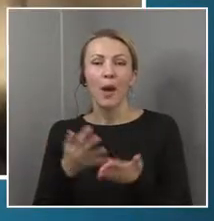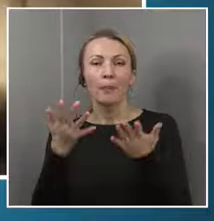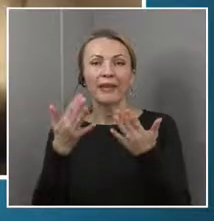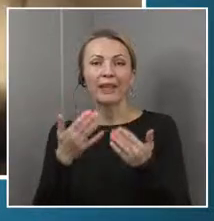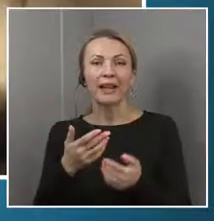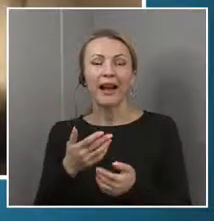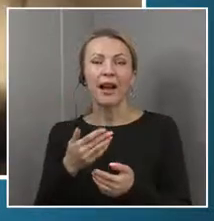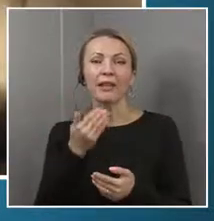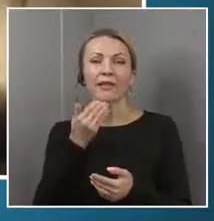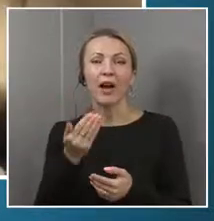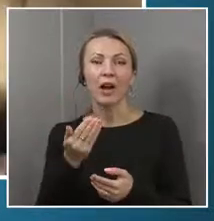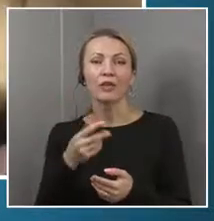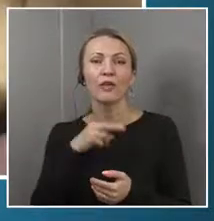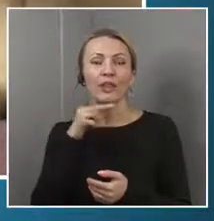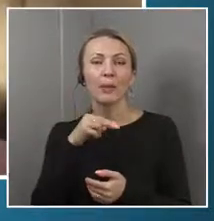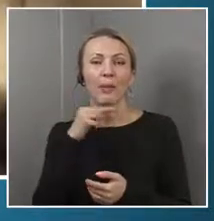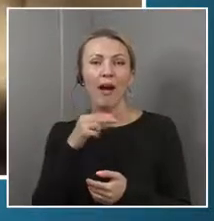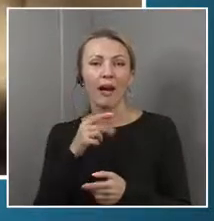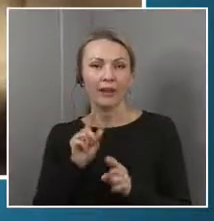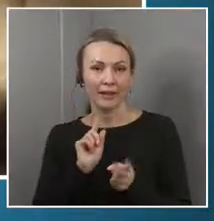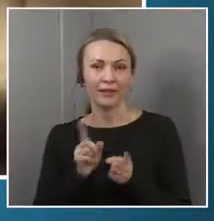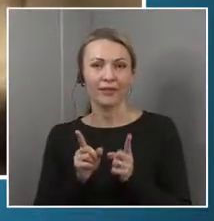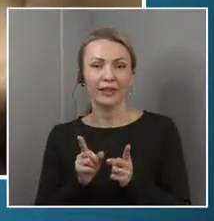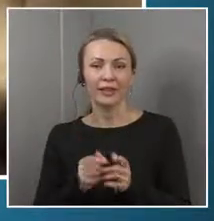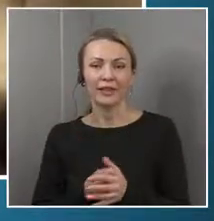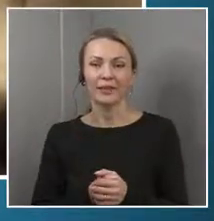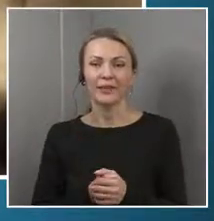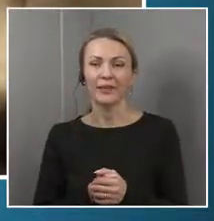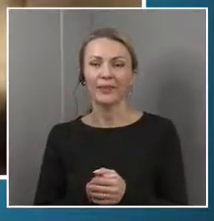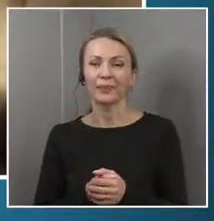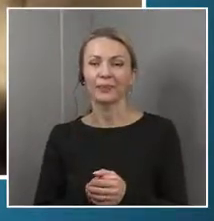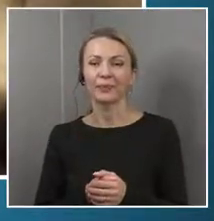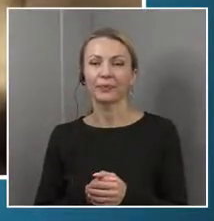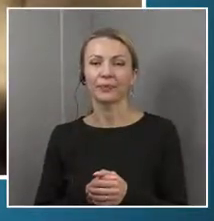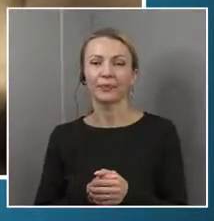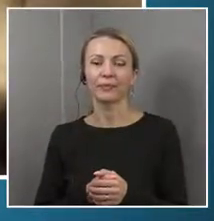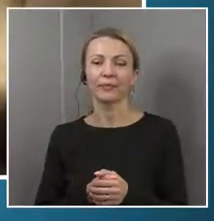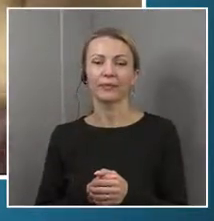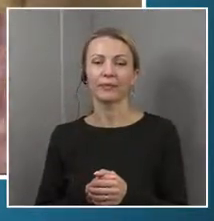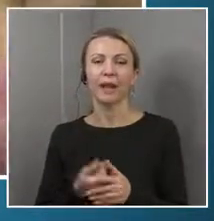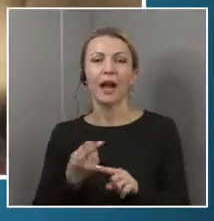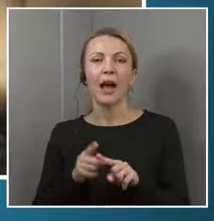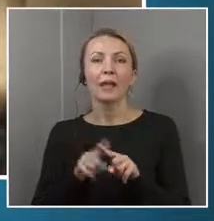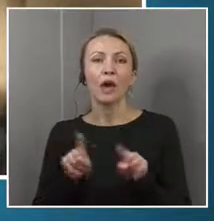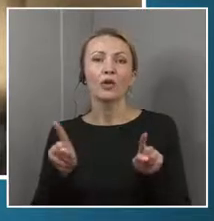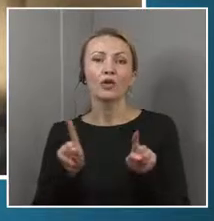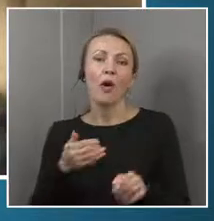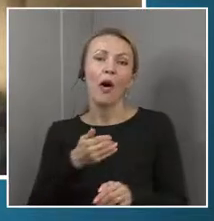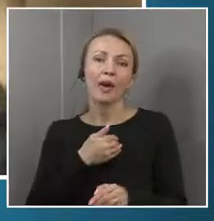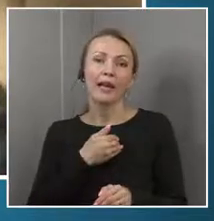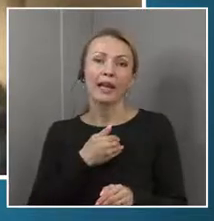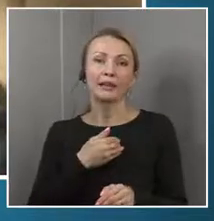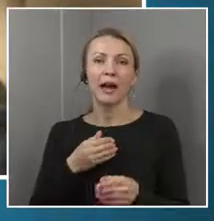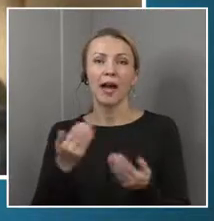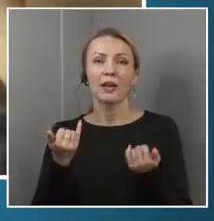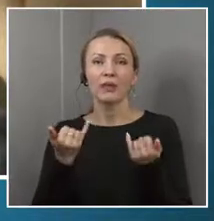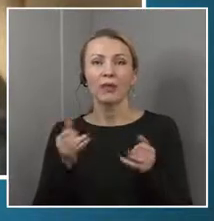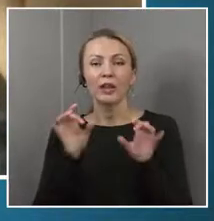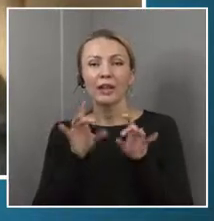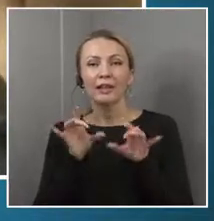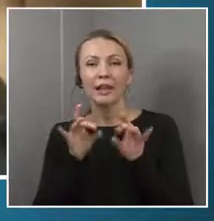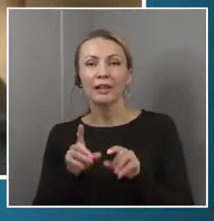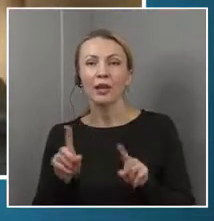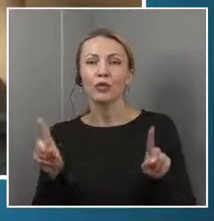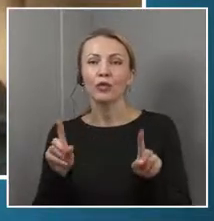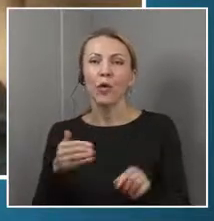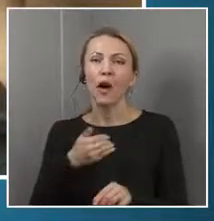look forward very much to talking about today's trends with Svetlana and my fellow panelists, but hopefully this was helpful to